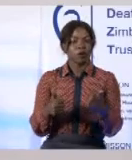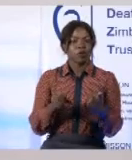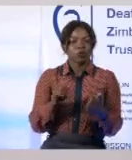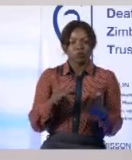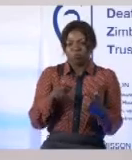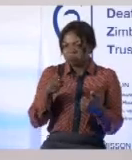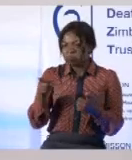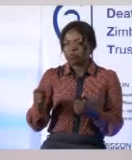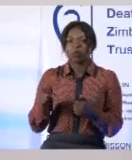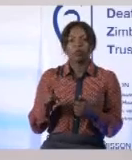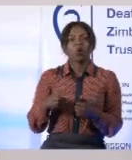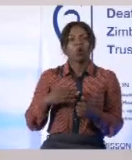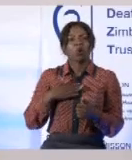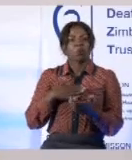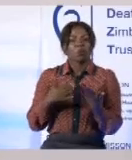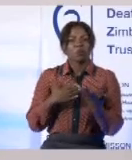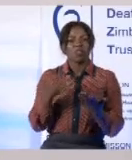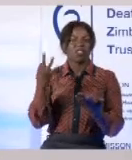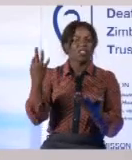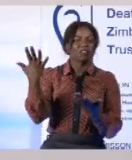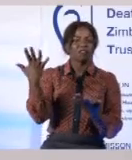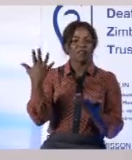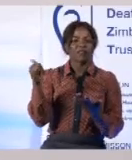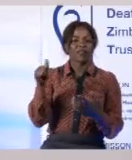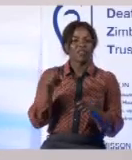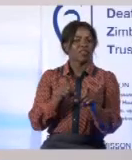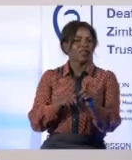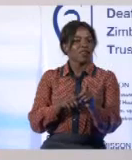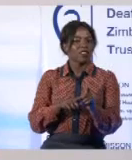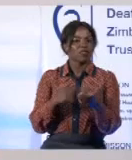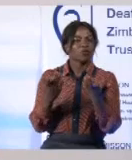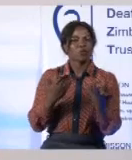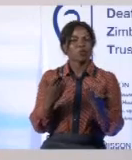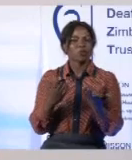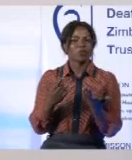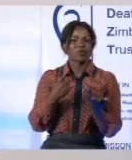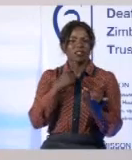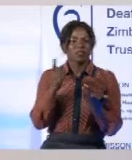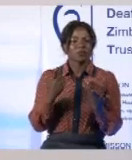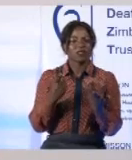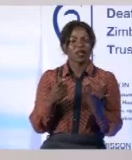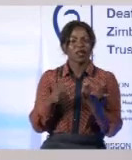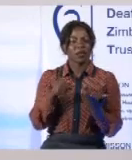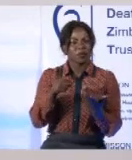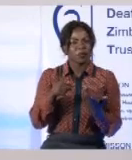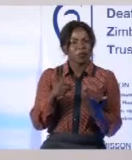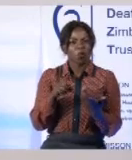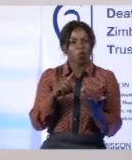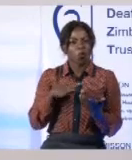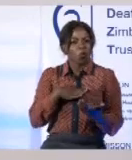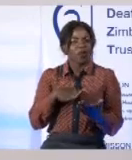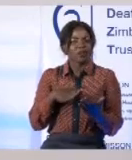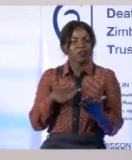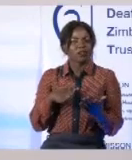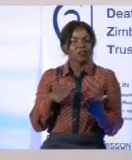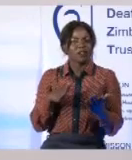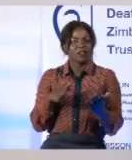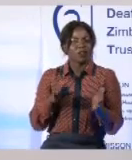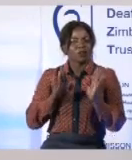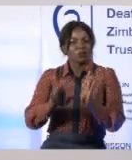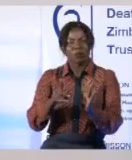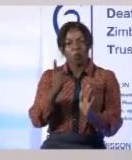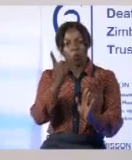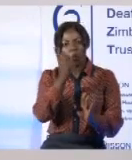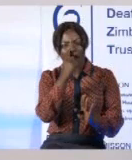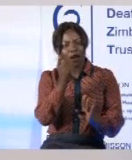do you think, apart from the age of 35, 40, when you think you are too old to satisfy your clients, when do you intend on finishing this work